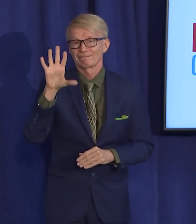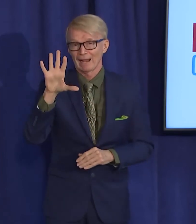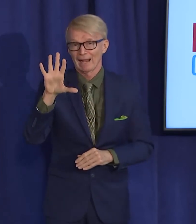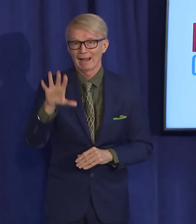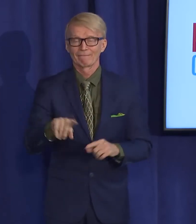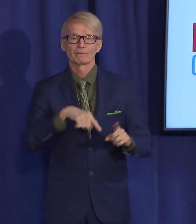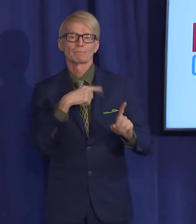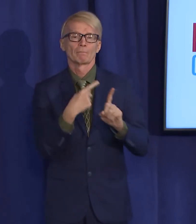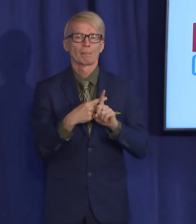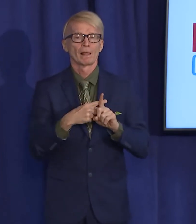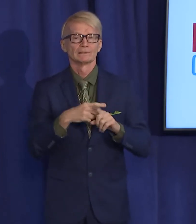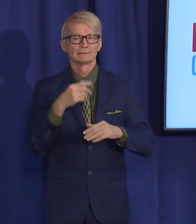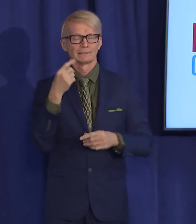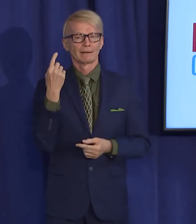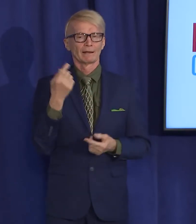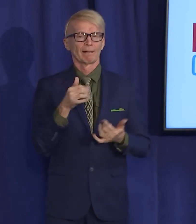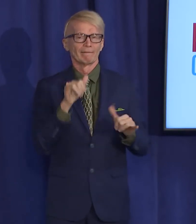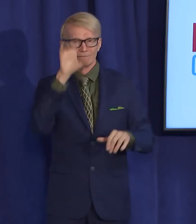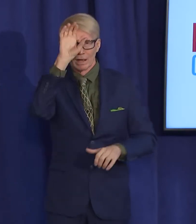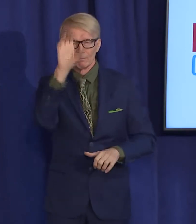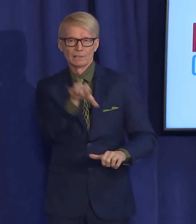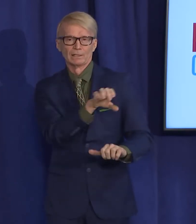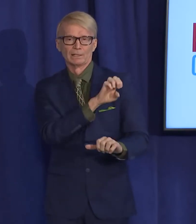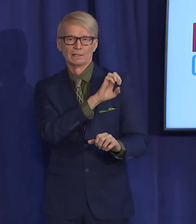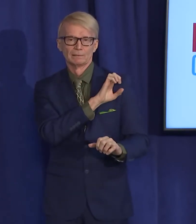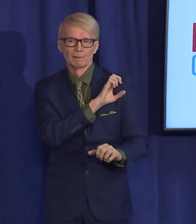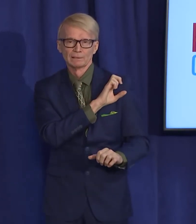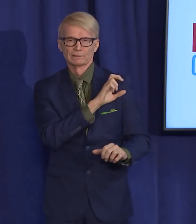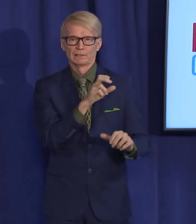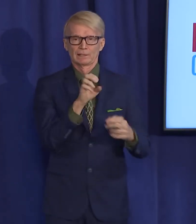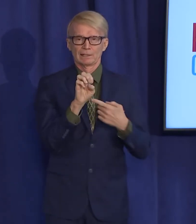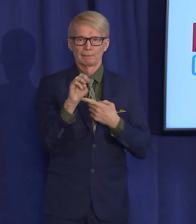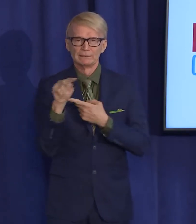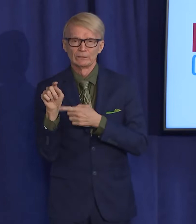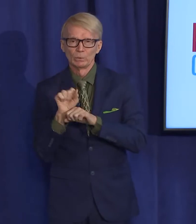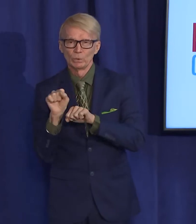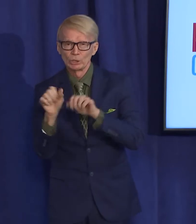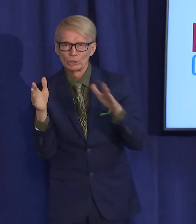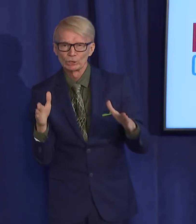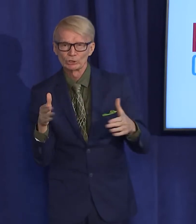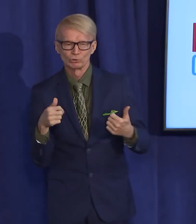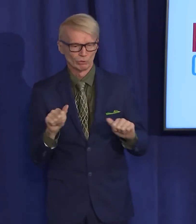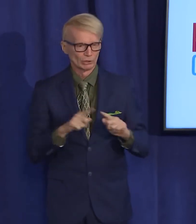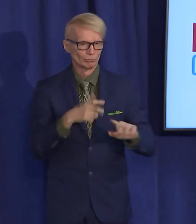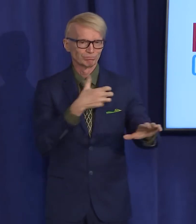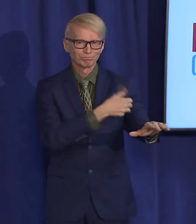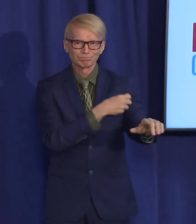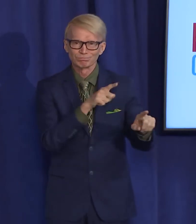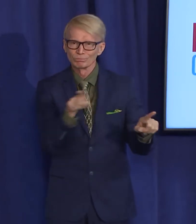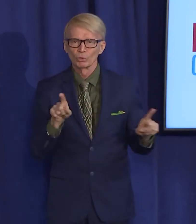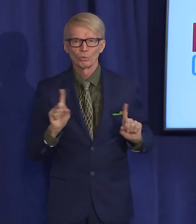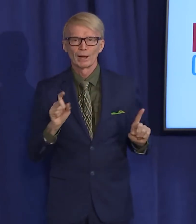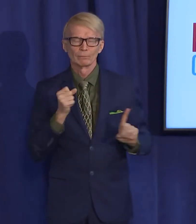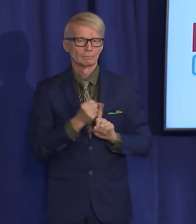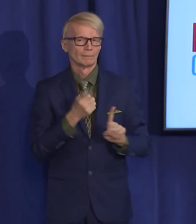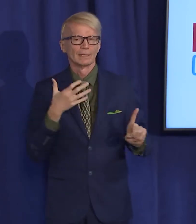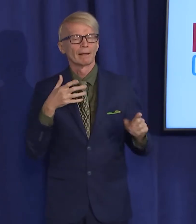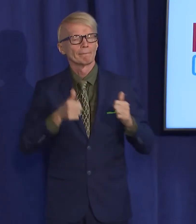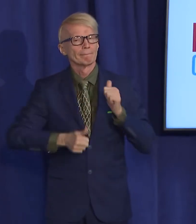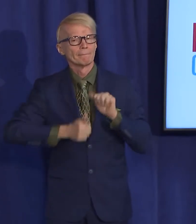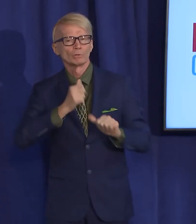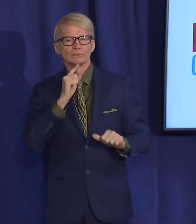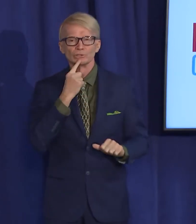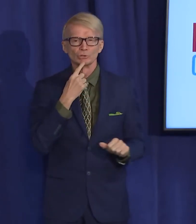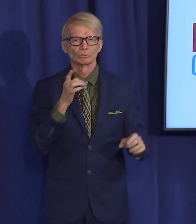and frontline essential workers, with a particular focus on getting vaccine into the hardest hit settings and communities. We've